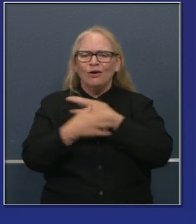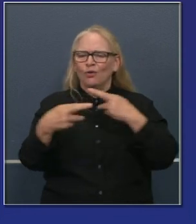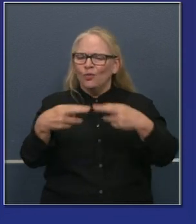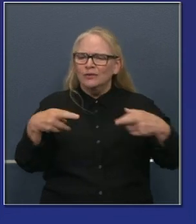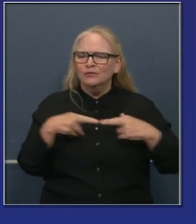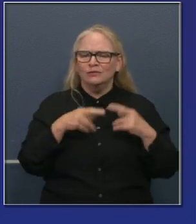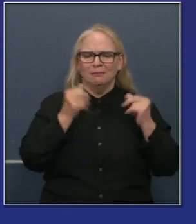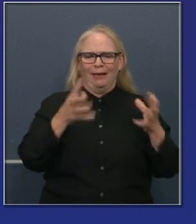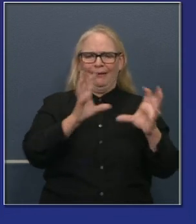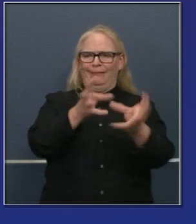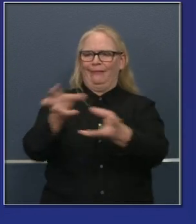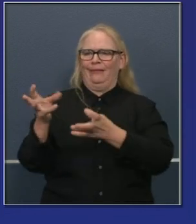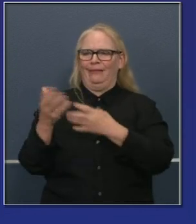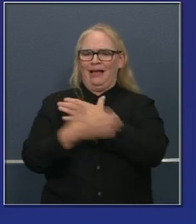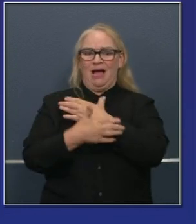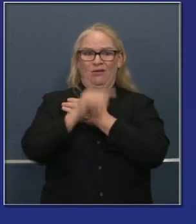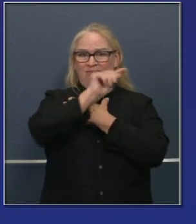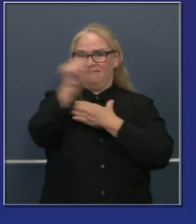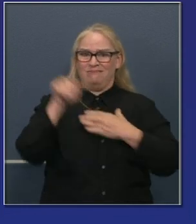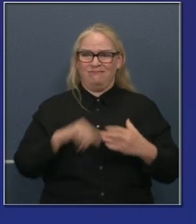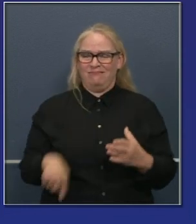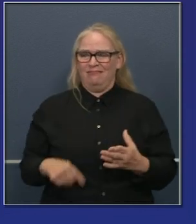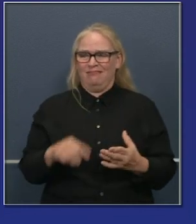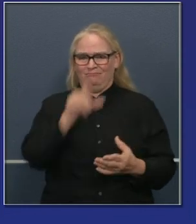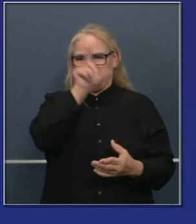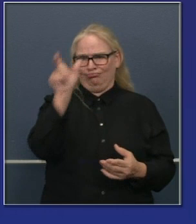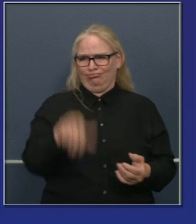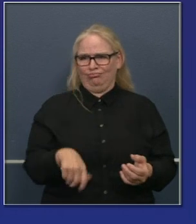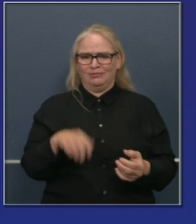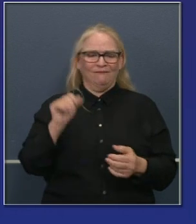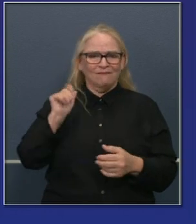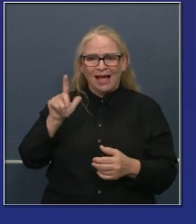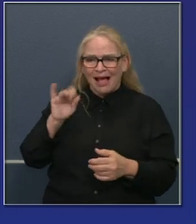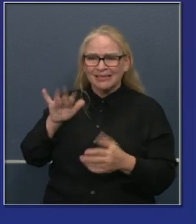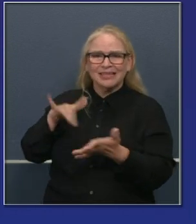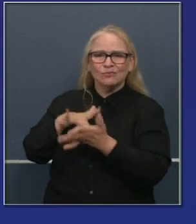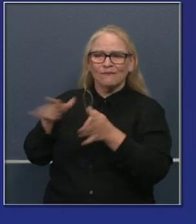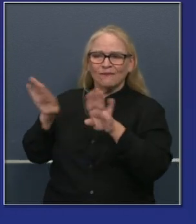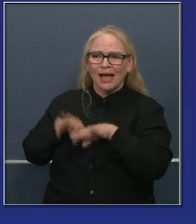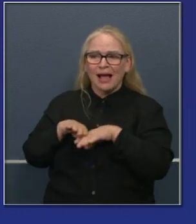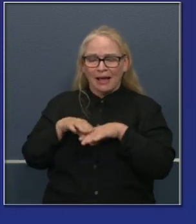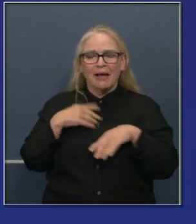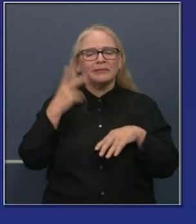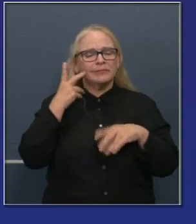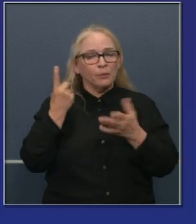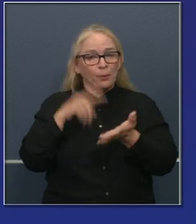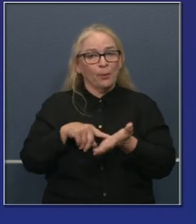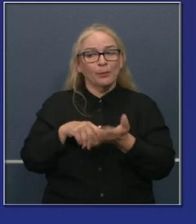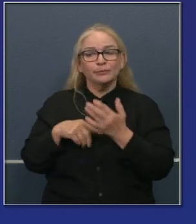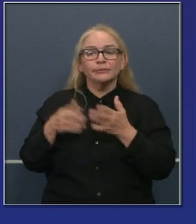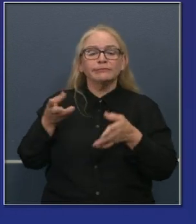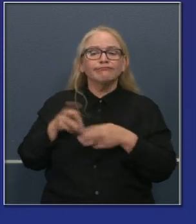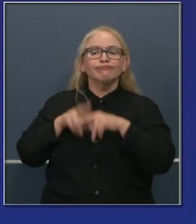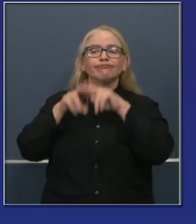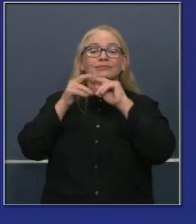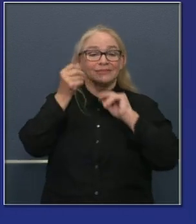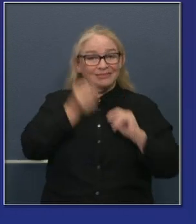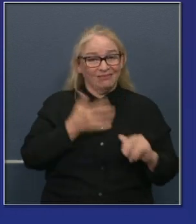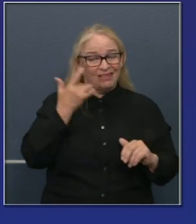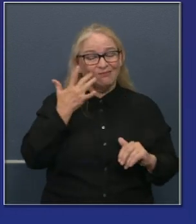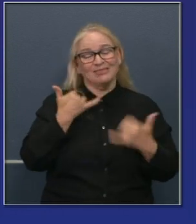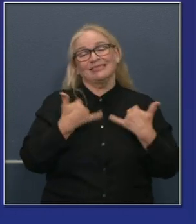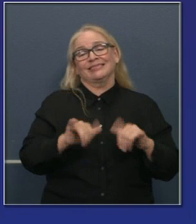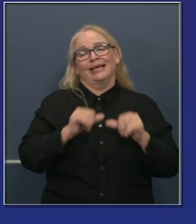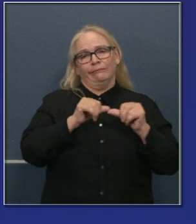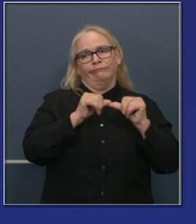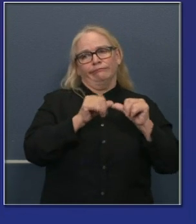of consideration. The Central Valley, we're starting to see an increase in the spread. Southern California continues to remain